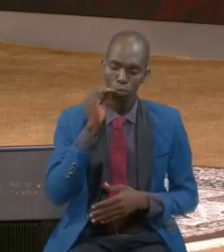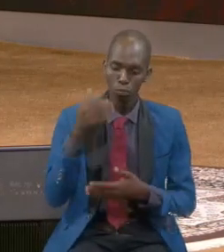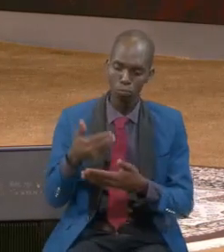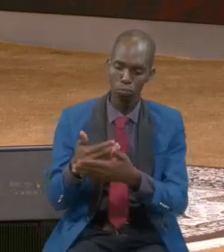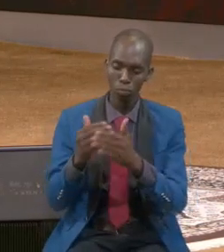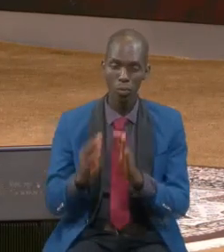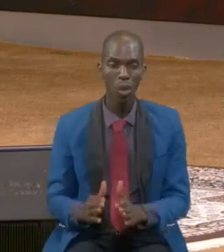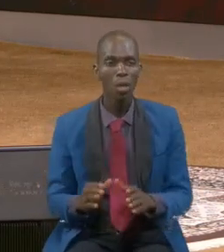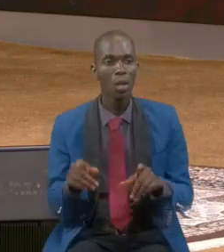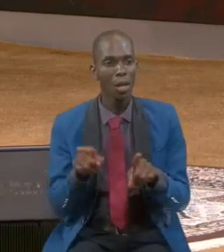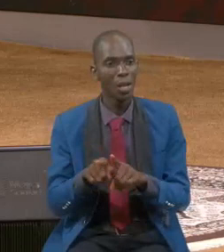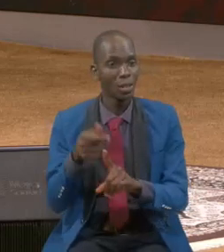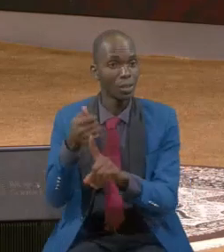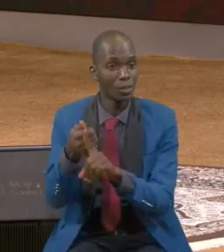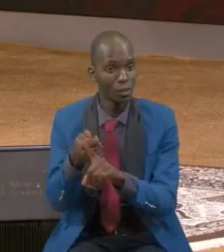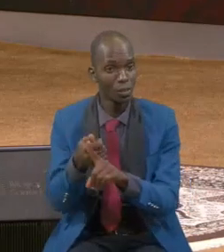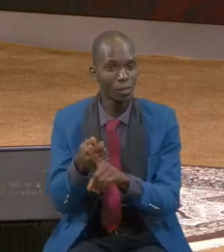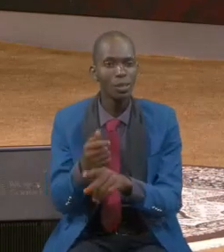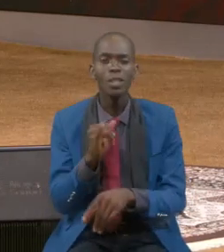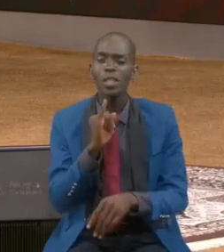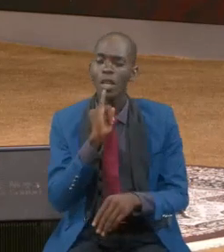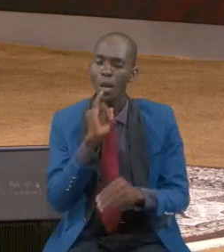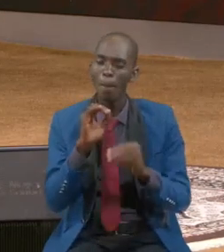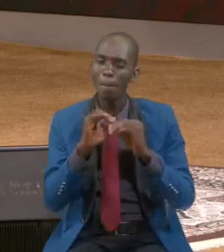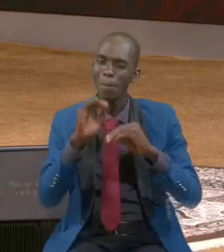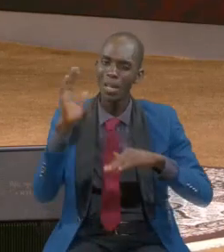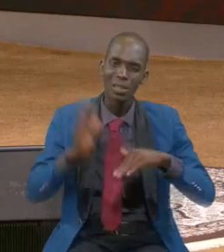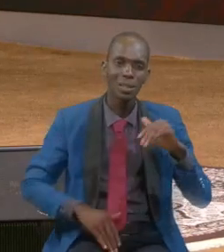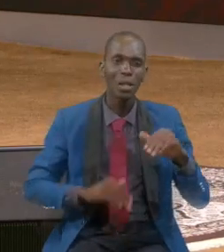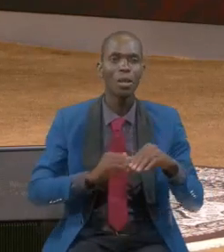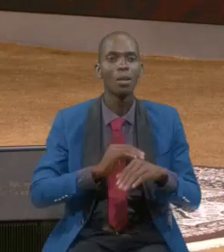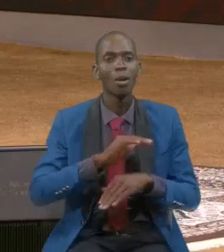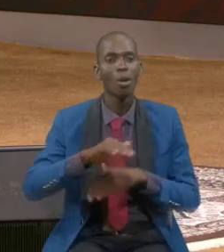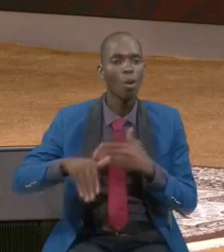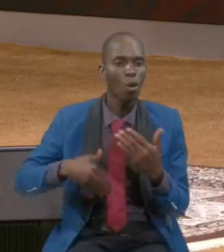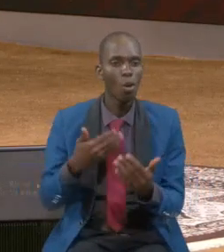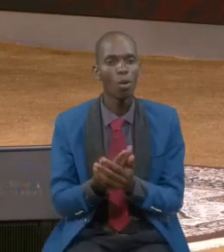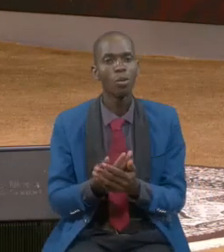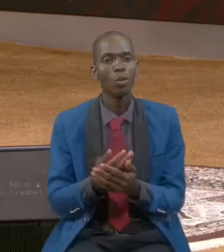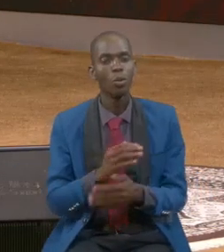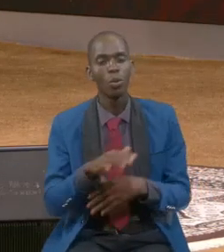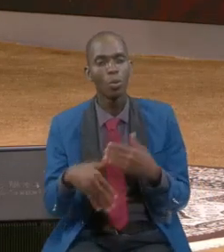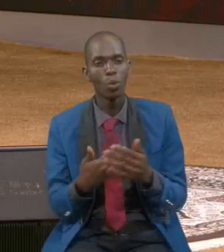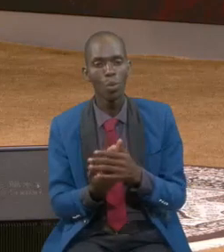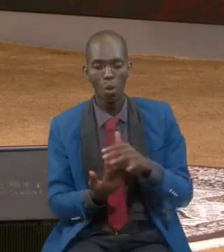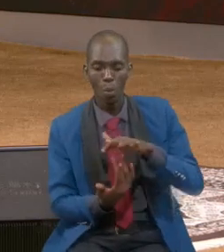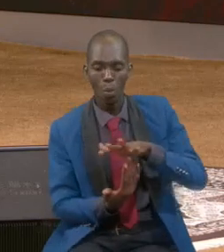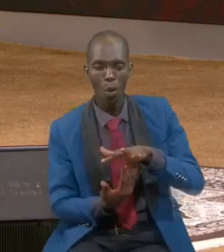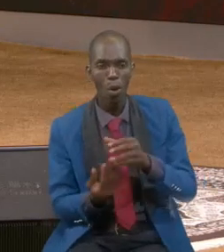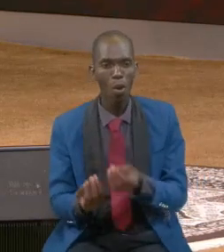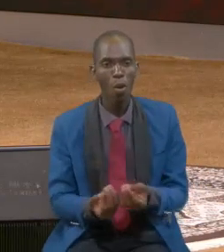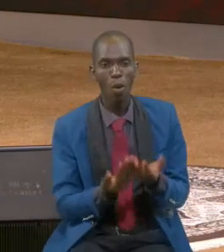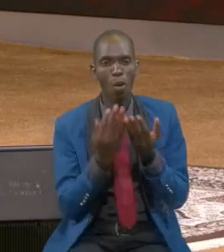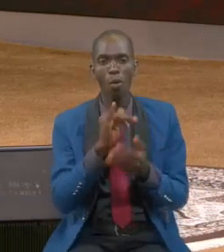as himself is more than all whole bunch